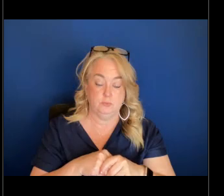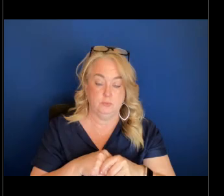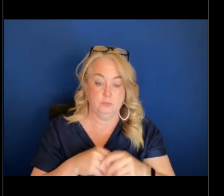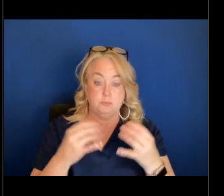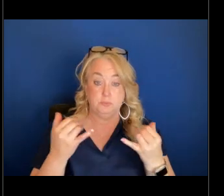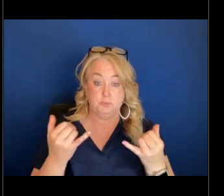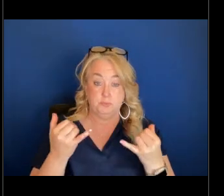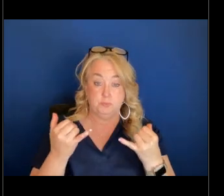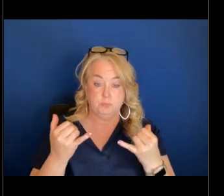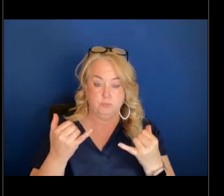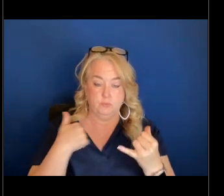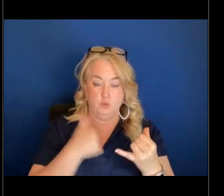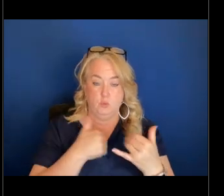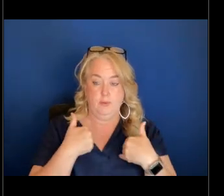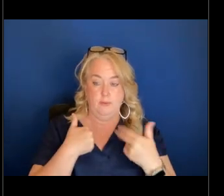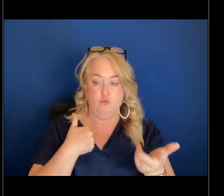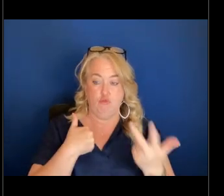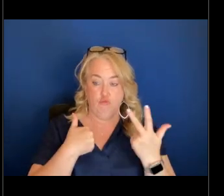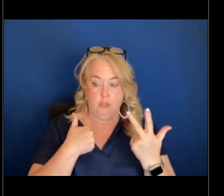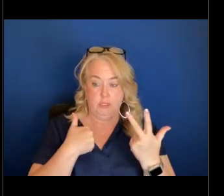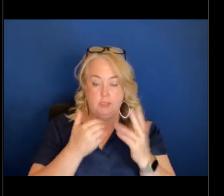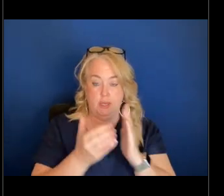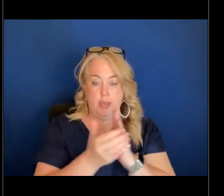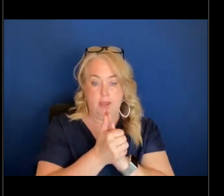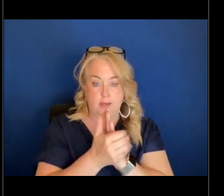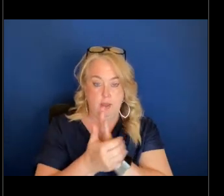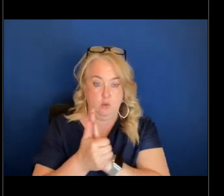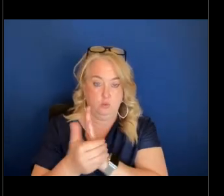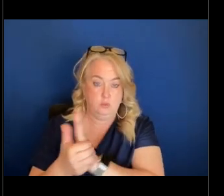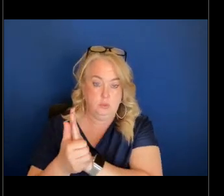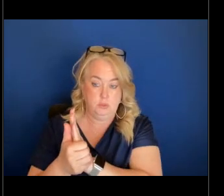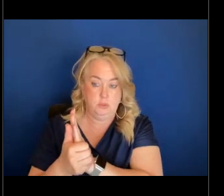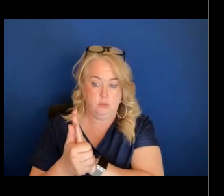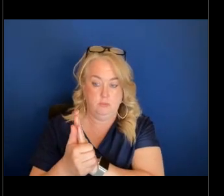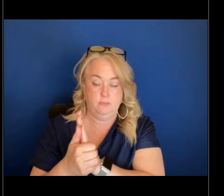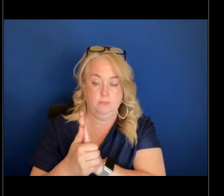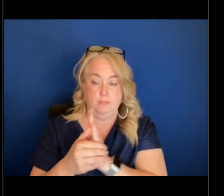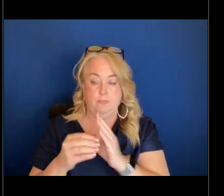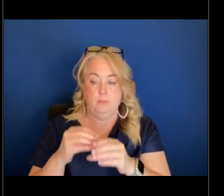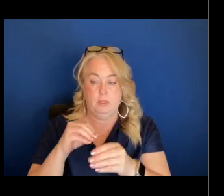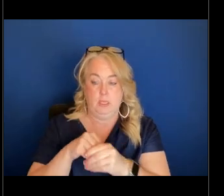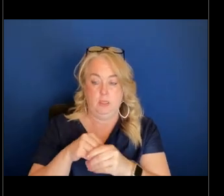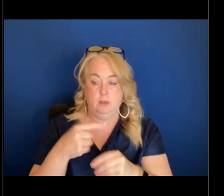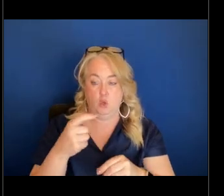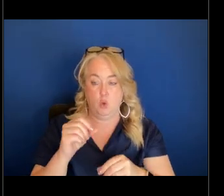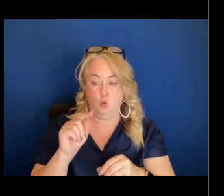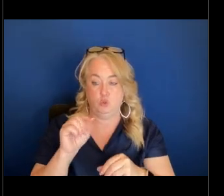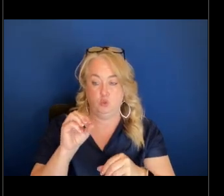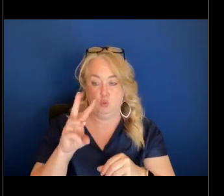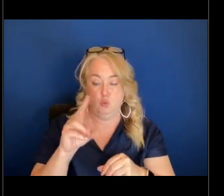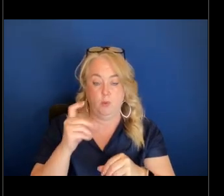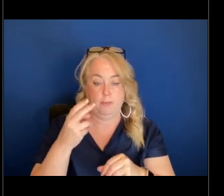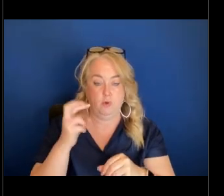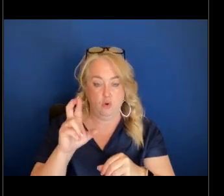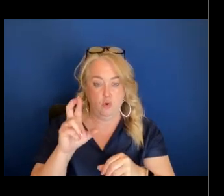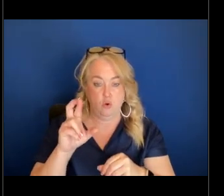Today, we have 3 handouts in the handout section of the GoToWebinar control panel.